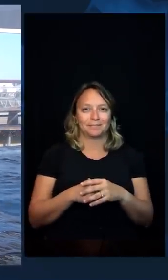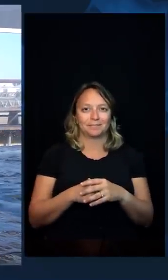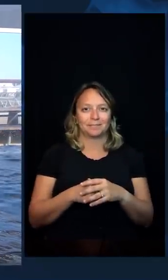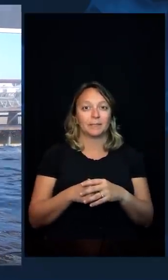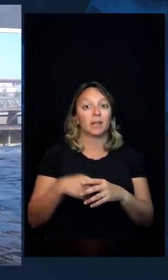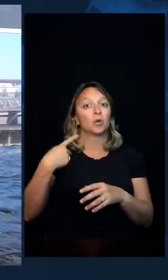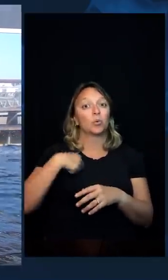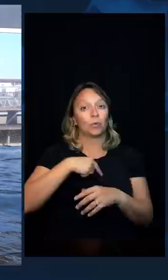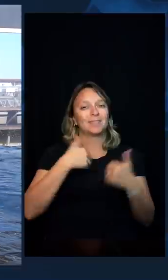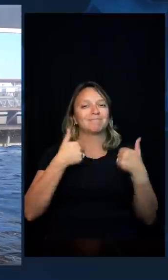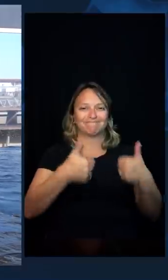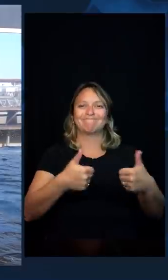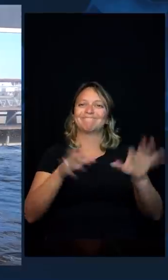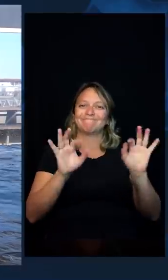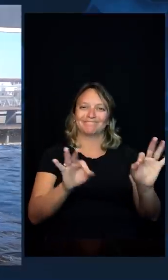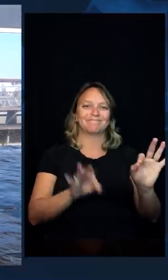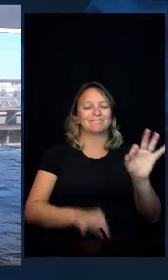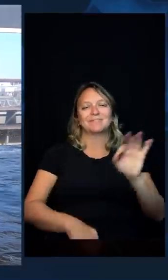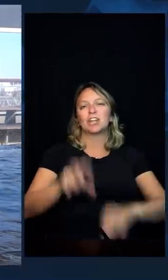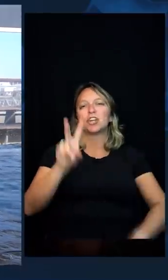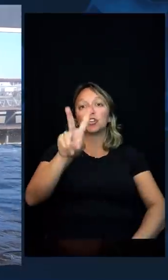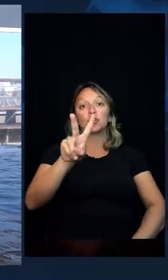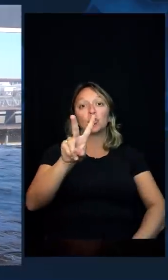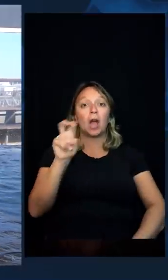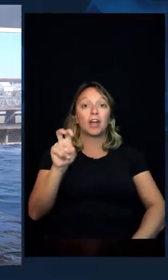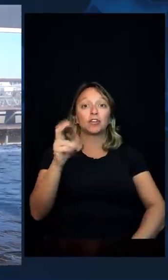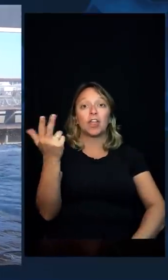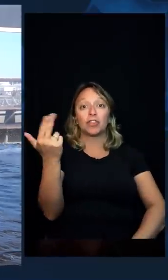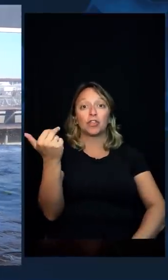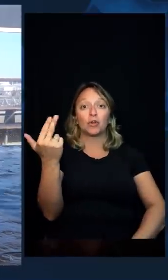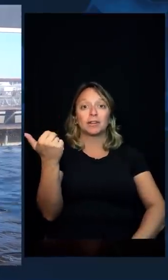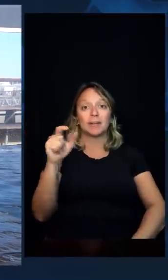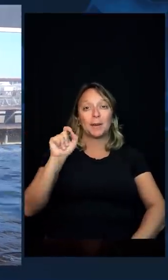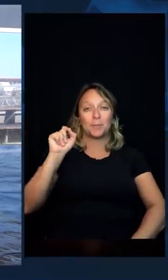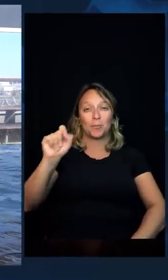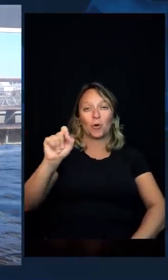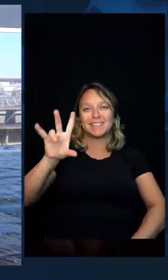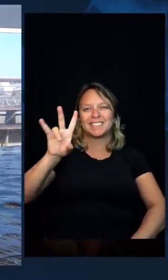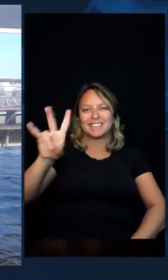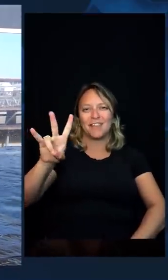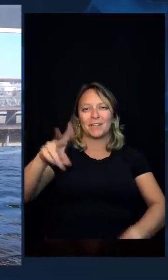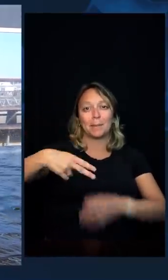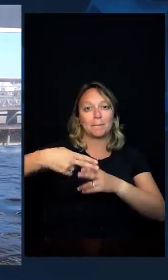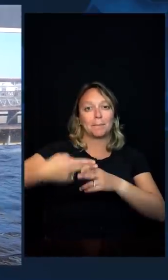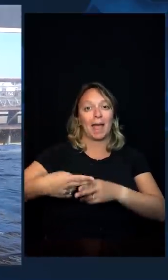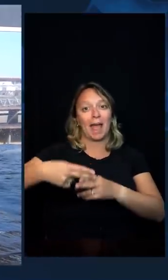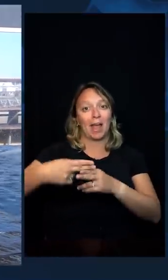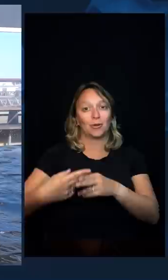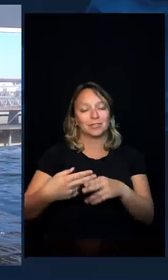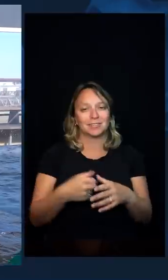And we've got him. Barney is weighing right now 213.7 pounds.